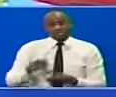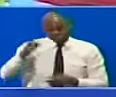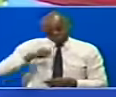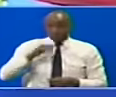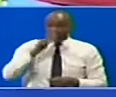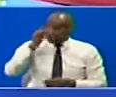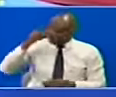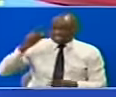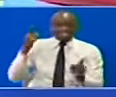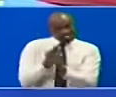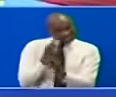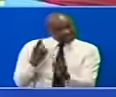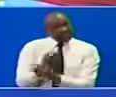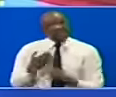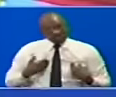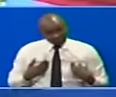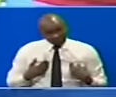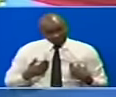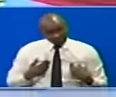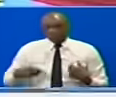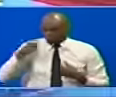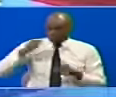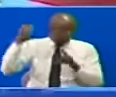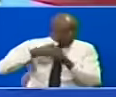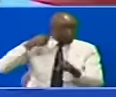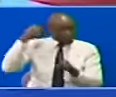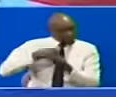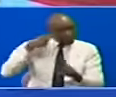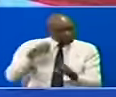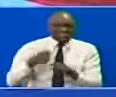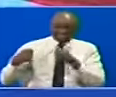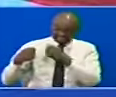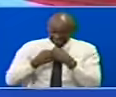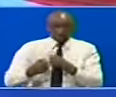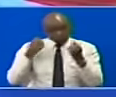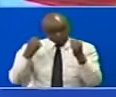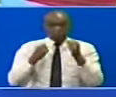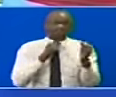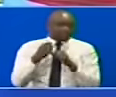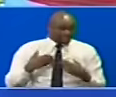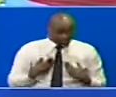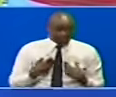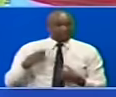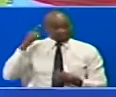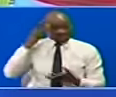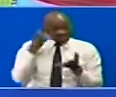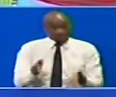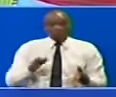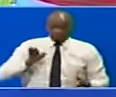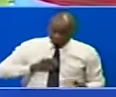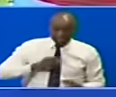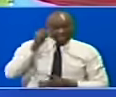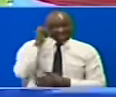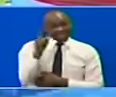tumetoka wapi, na we have fought a strong fight. Na sasa nafikiri wamama